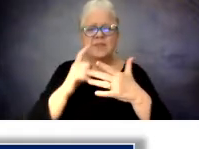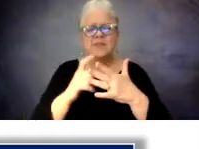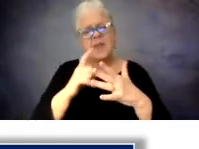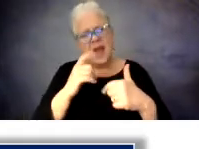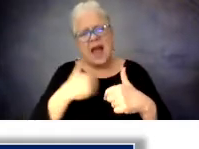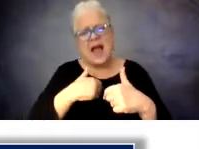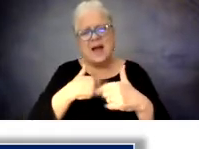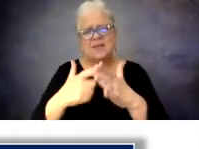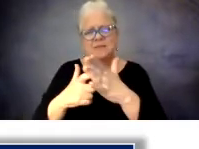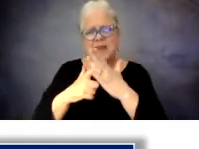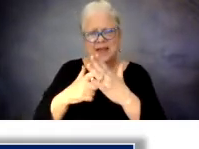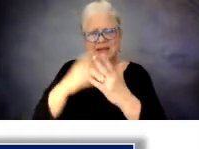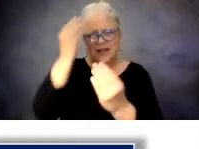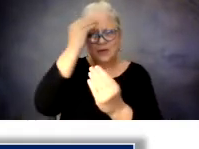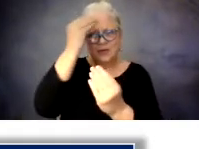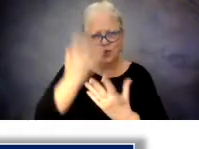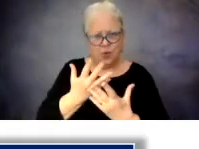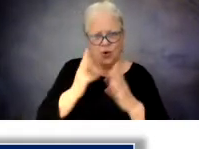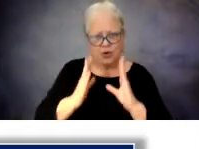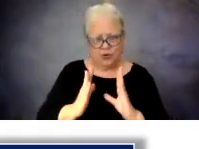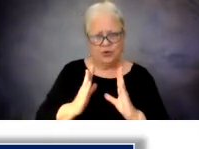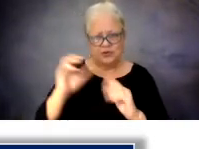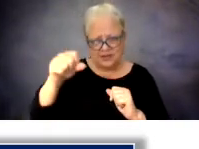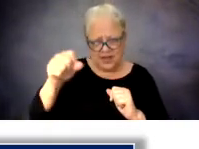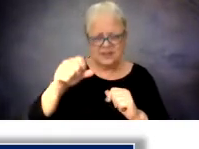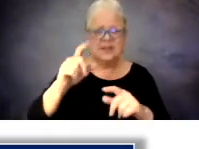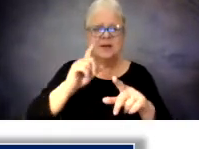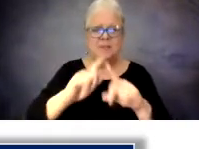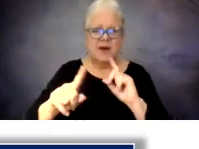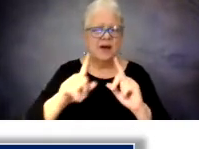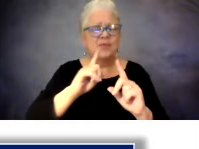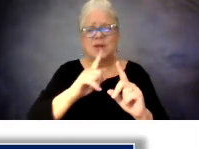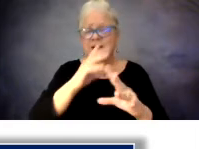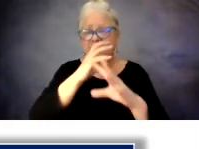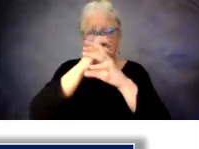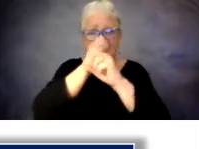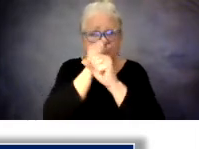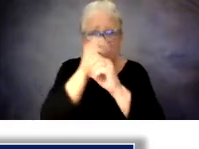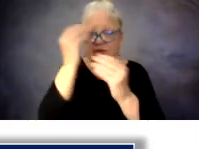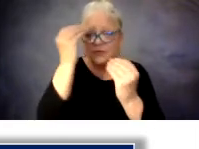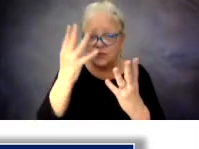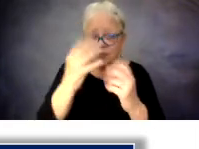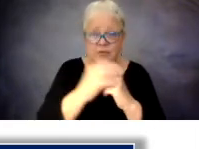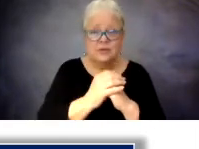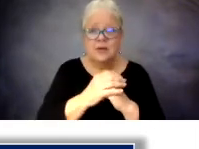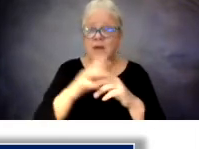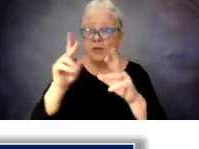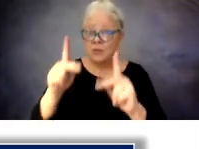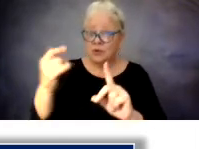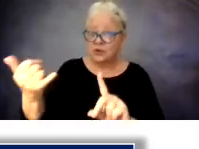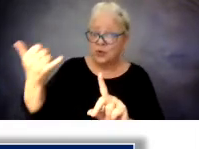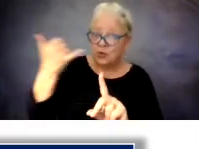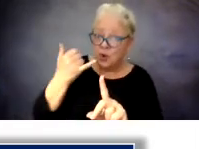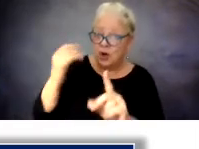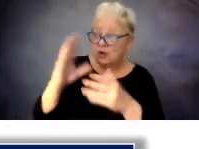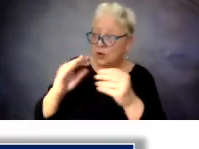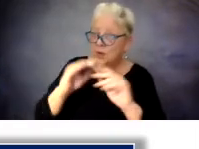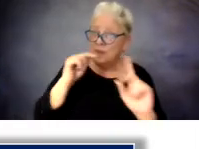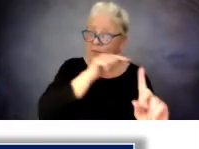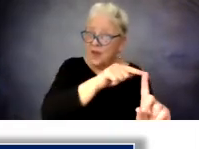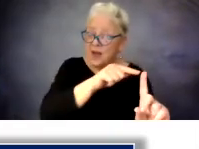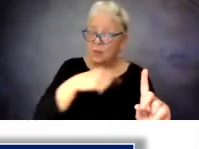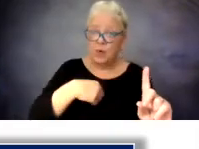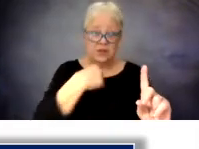couple caveats, but really is always confidential. We're not going to tell the person you're calling about who you are and that you